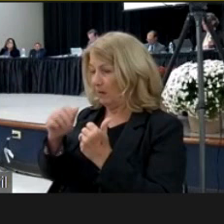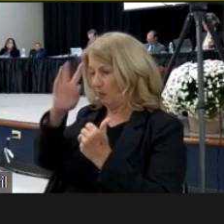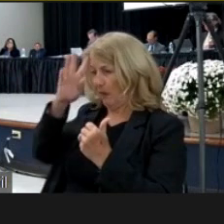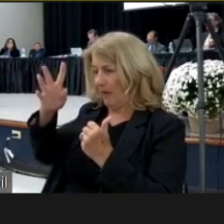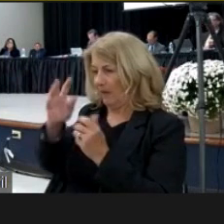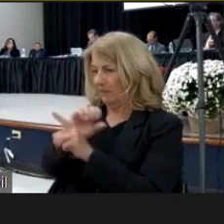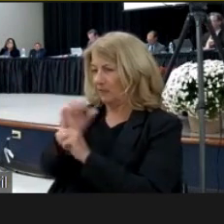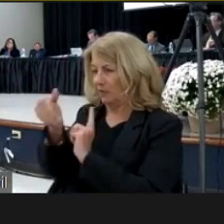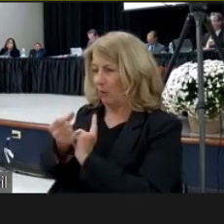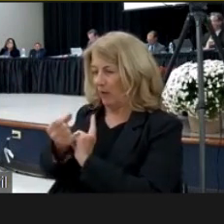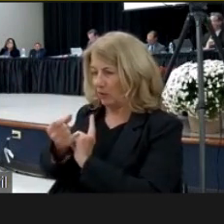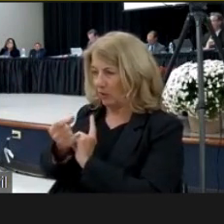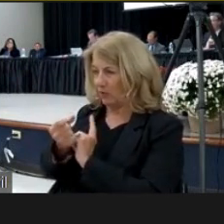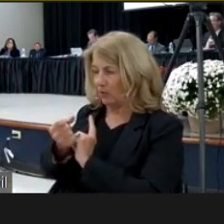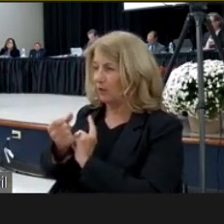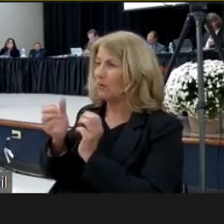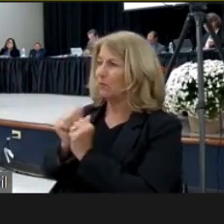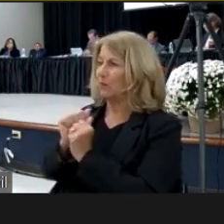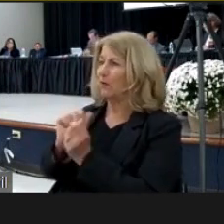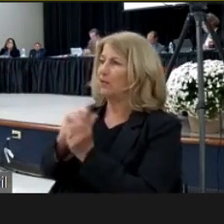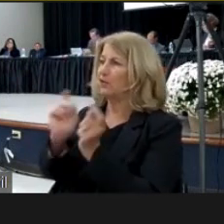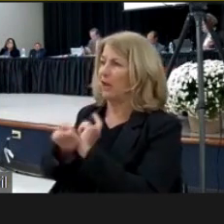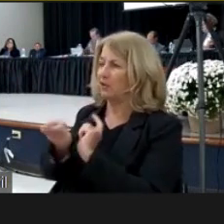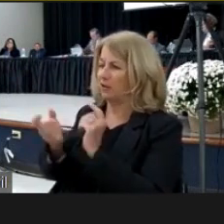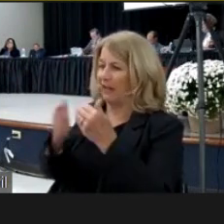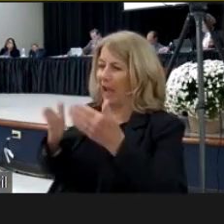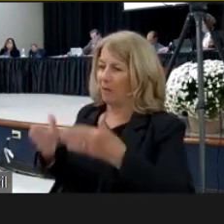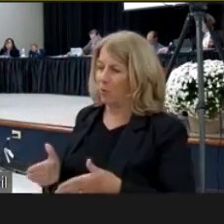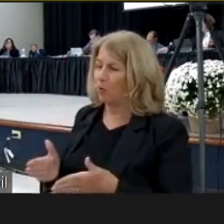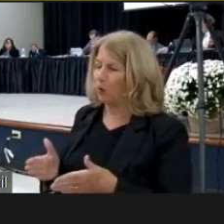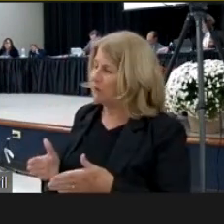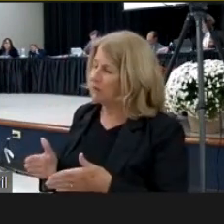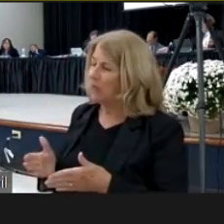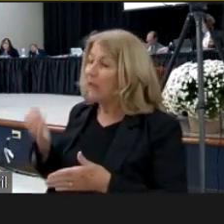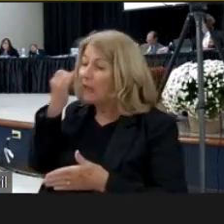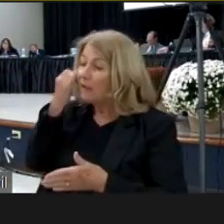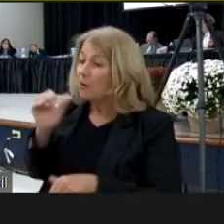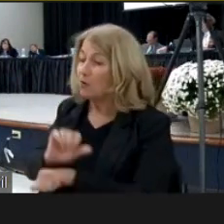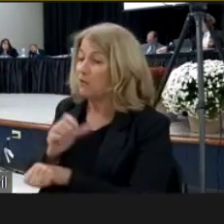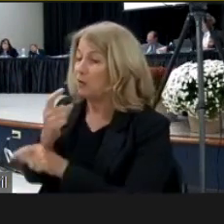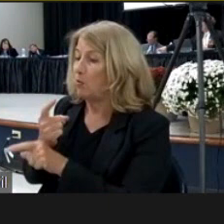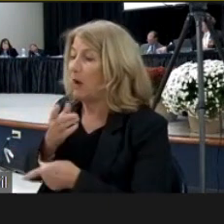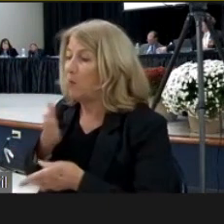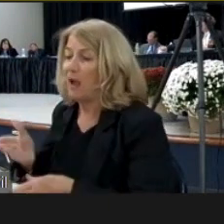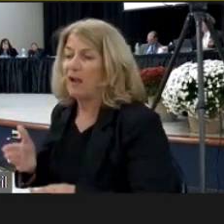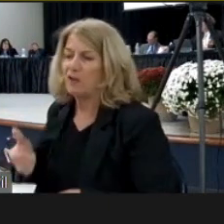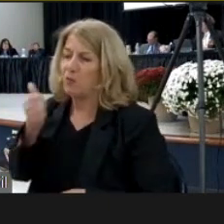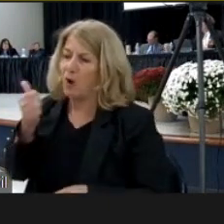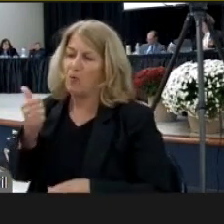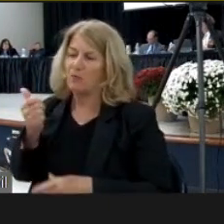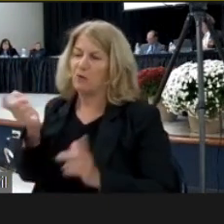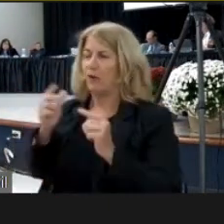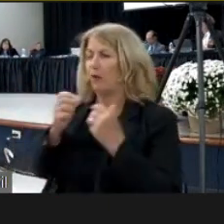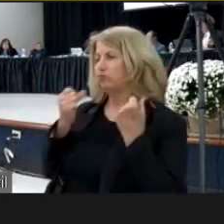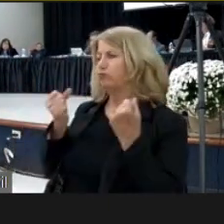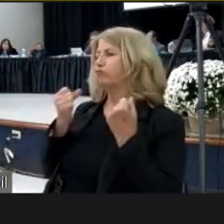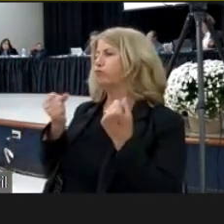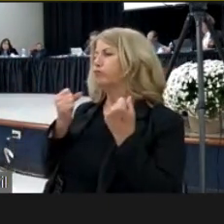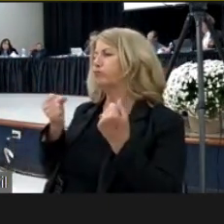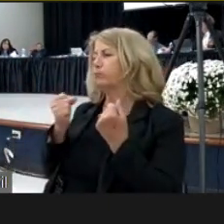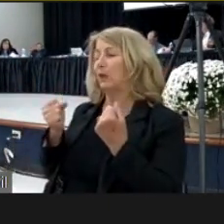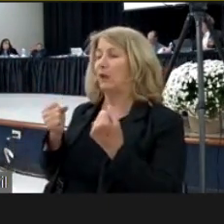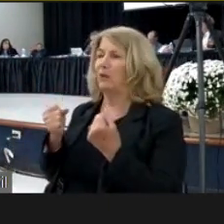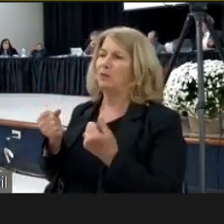that it changes neighborhood character. I mean, if this works right, you won't, when you're driving down the street, you won't be able to